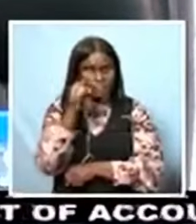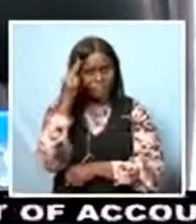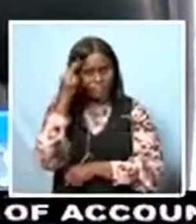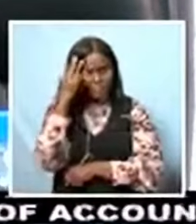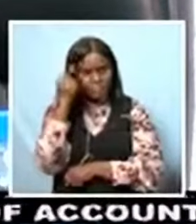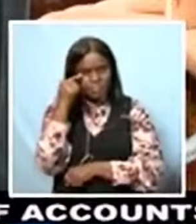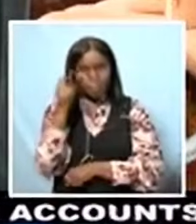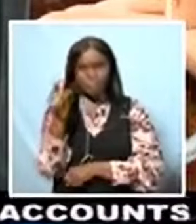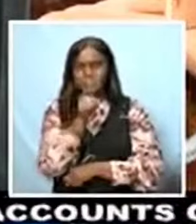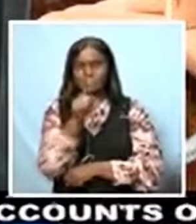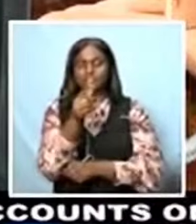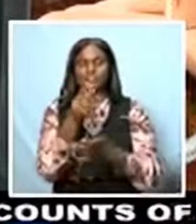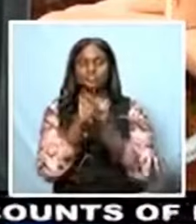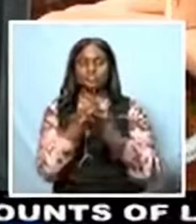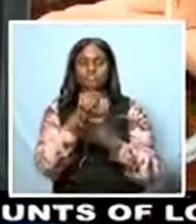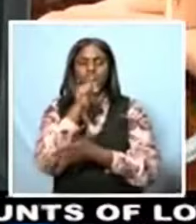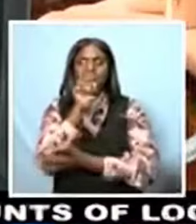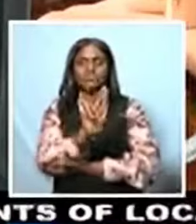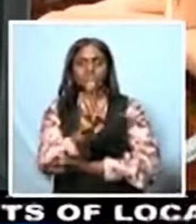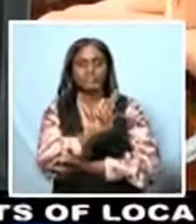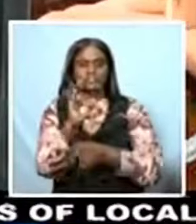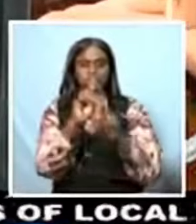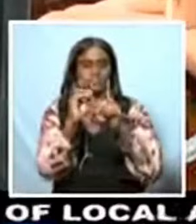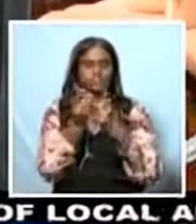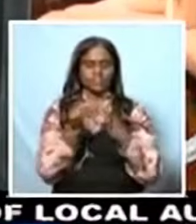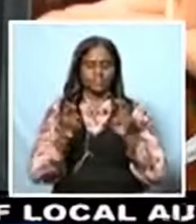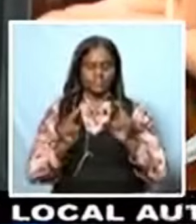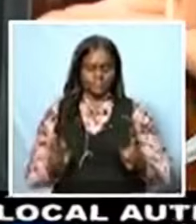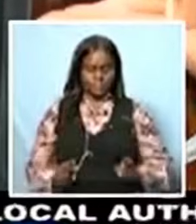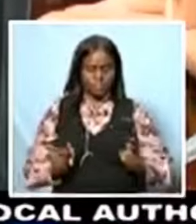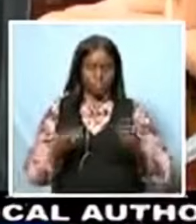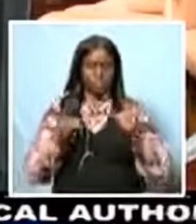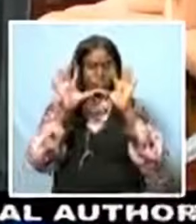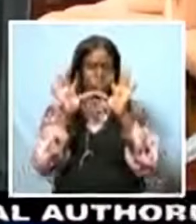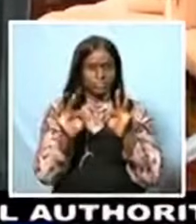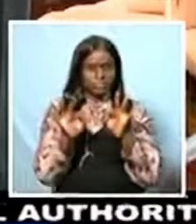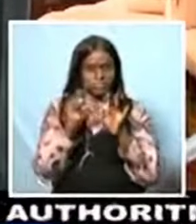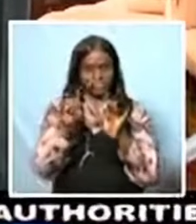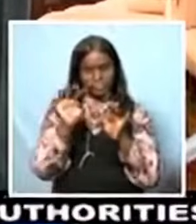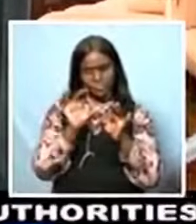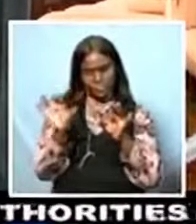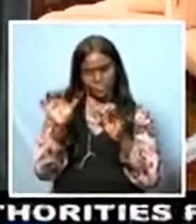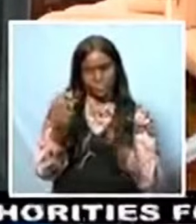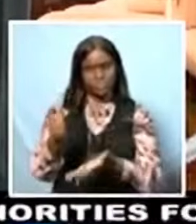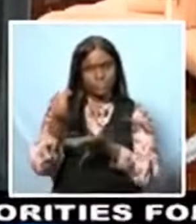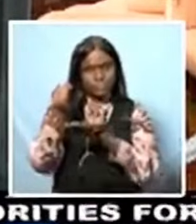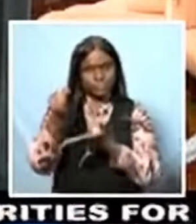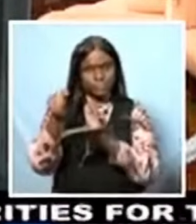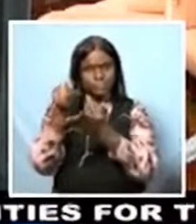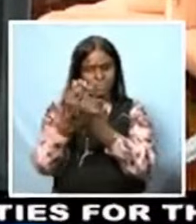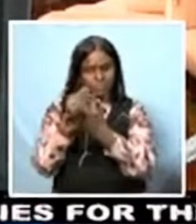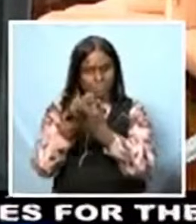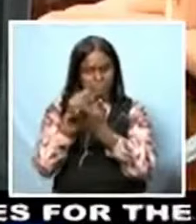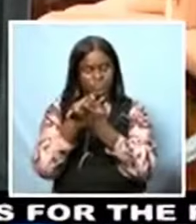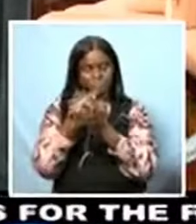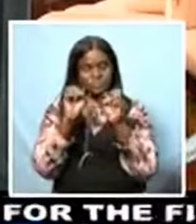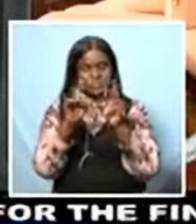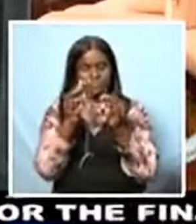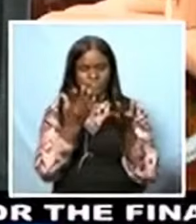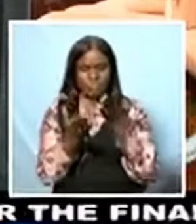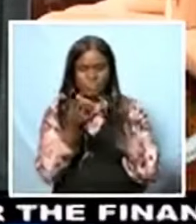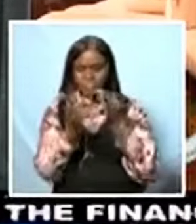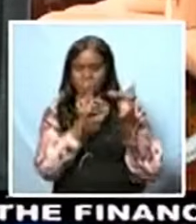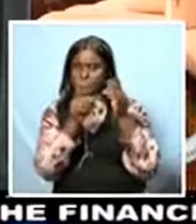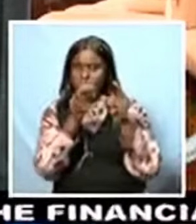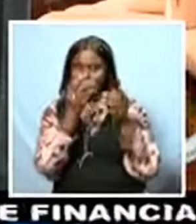reason for these unspent funds, the district health account, these sector budget accounts. Okay, maybe Director of